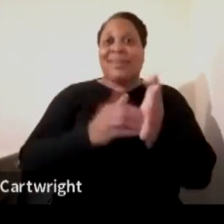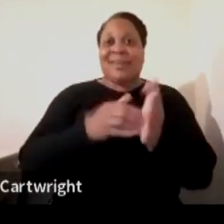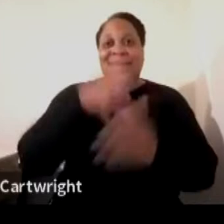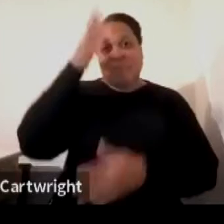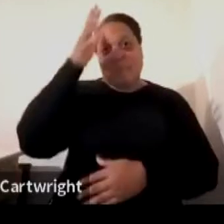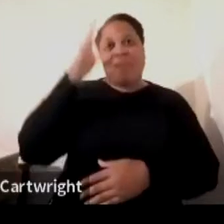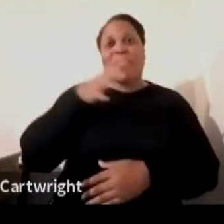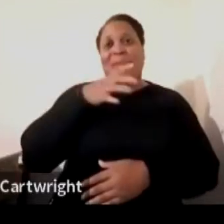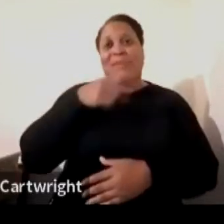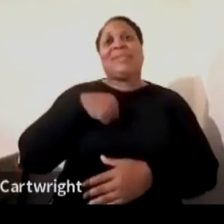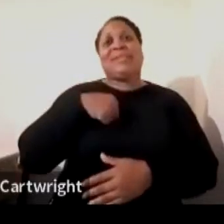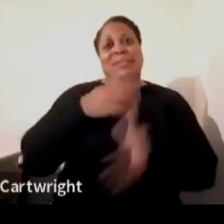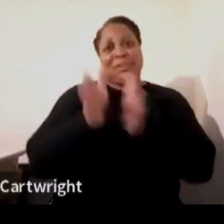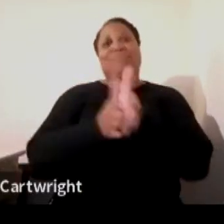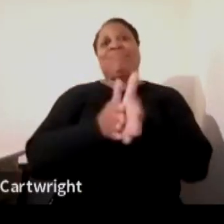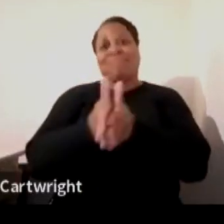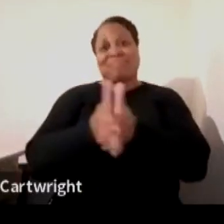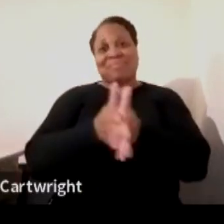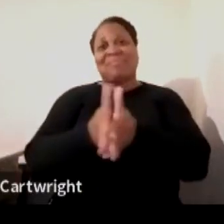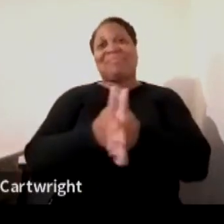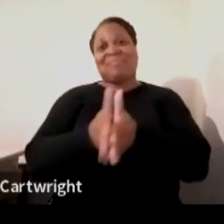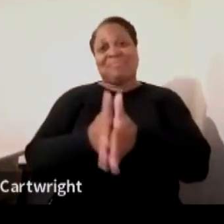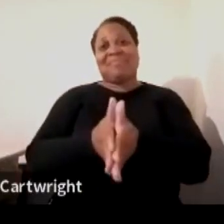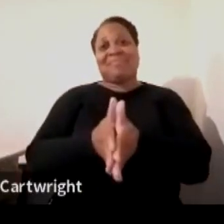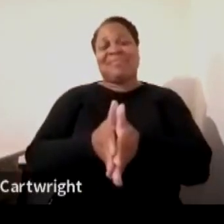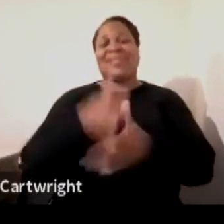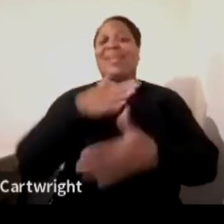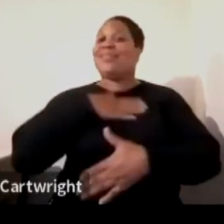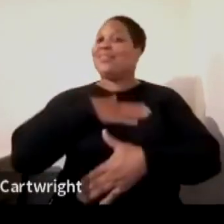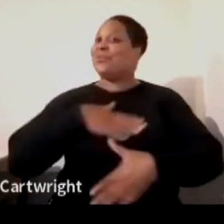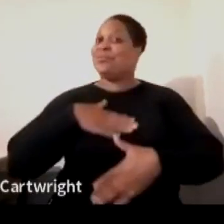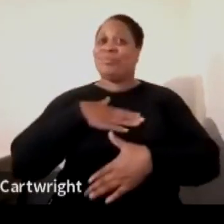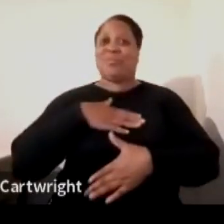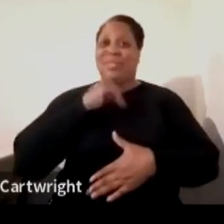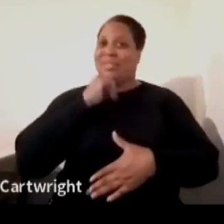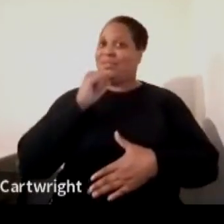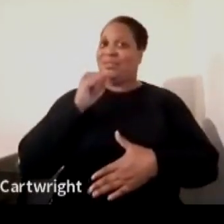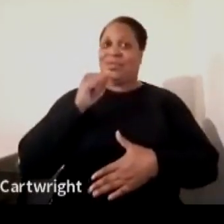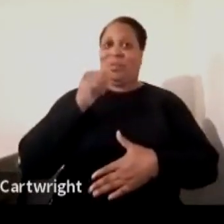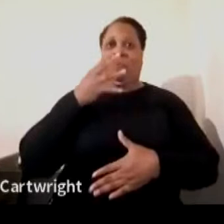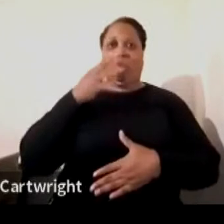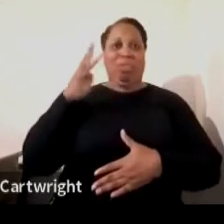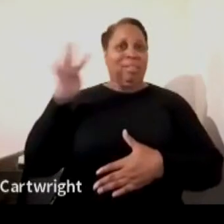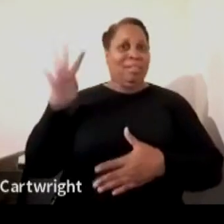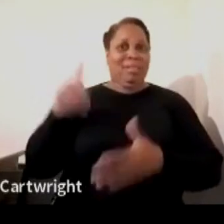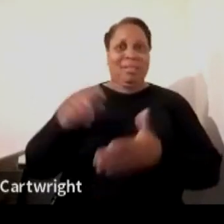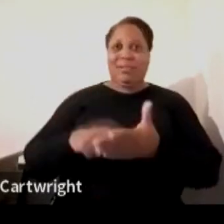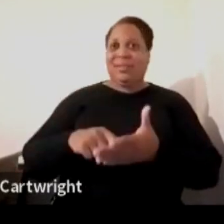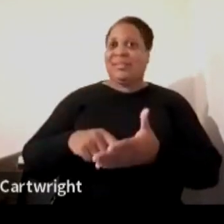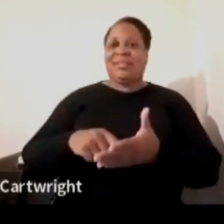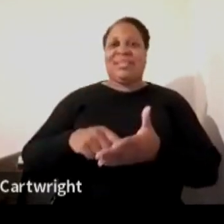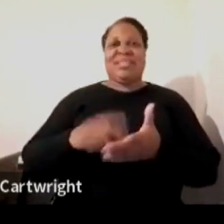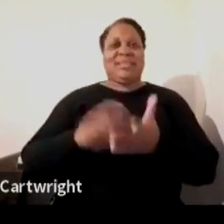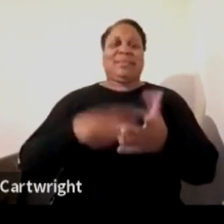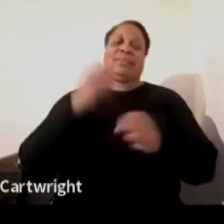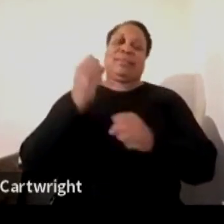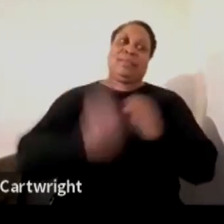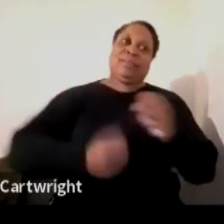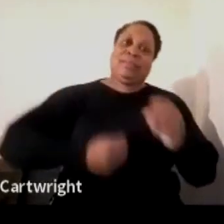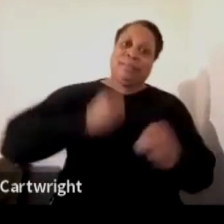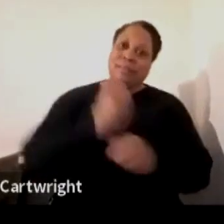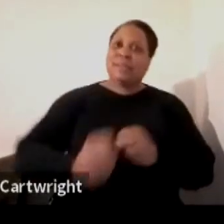looking forward to. So please don't take this for granted. This is years and years and years